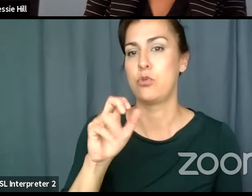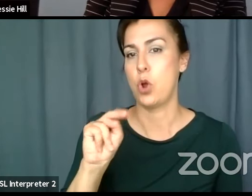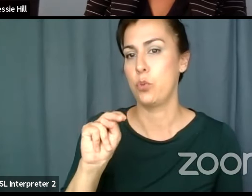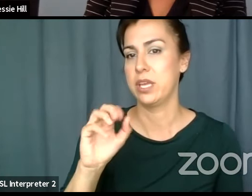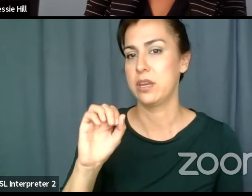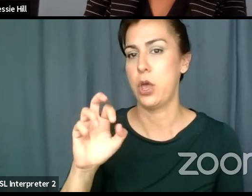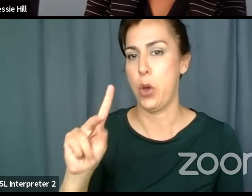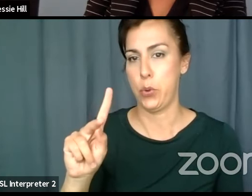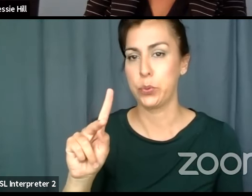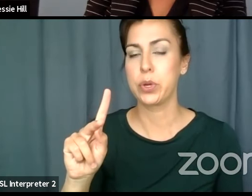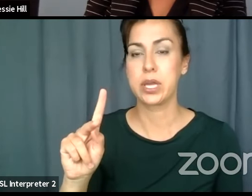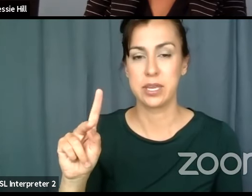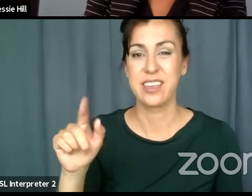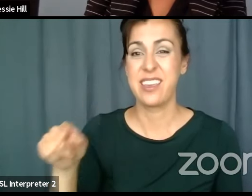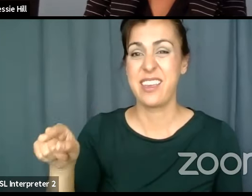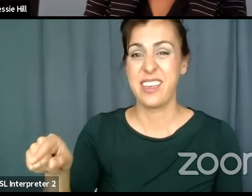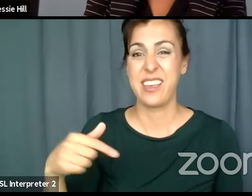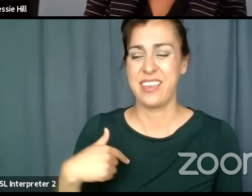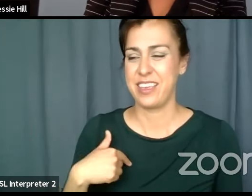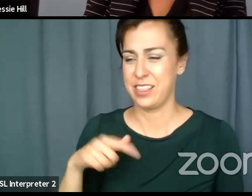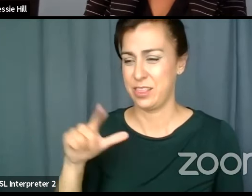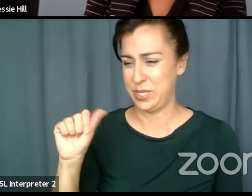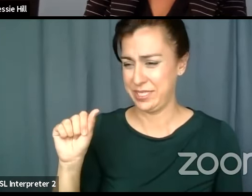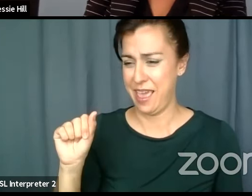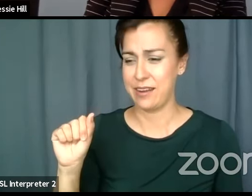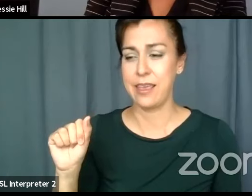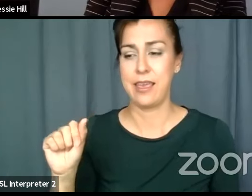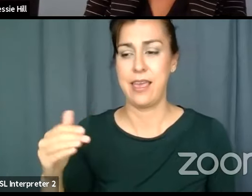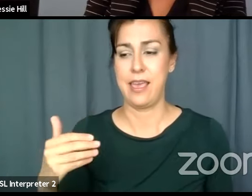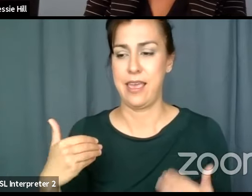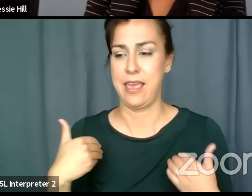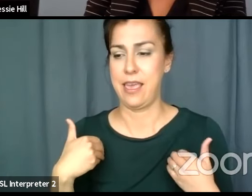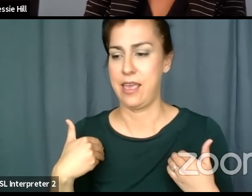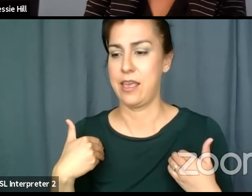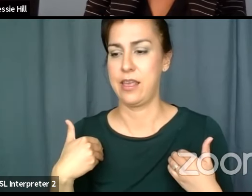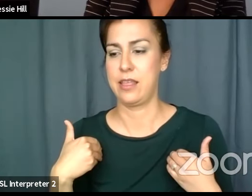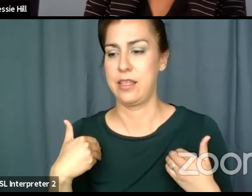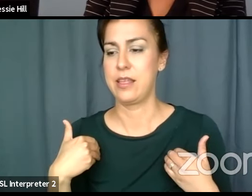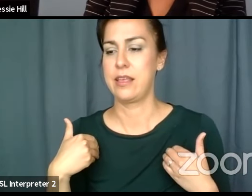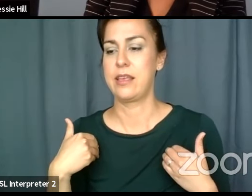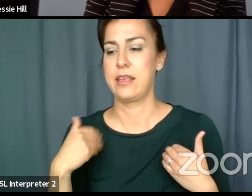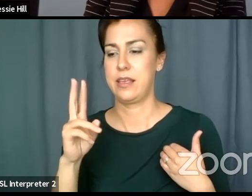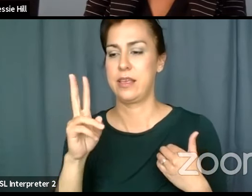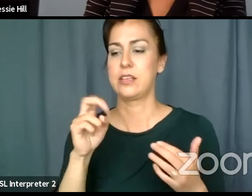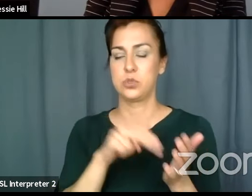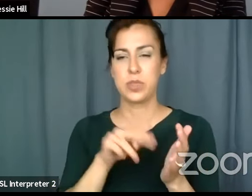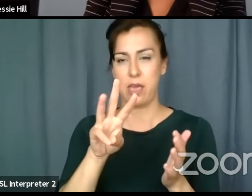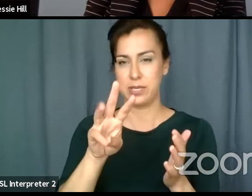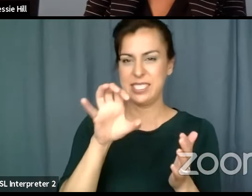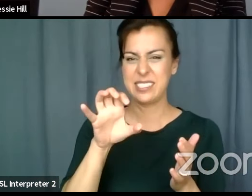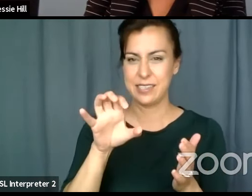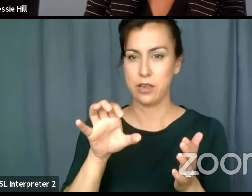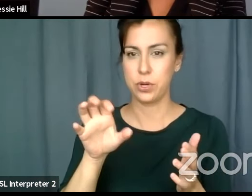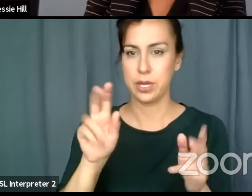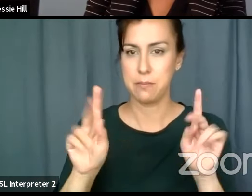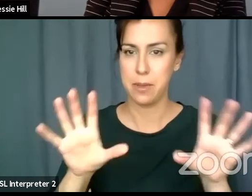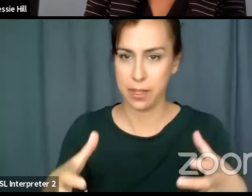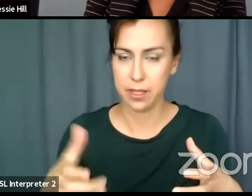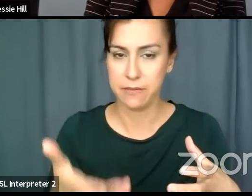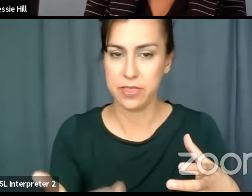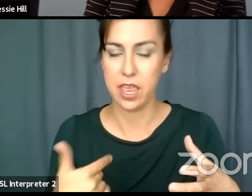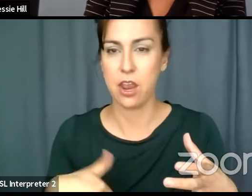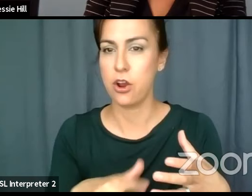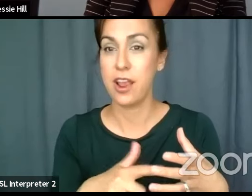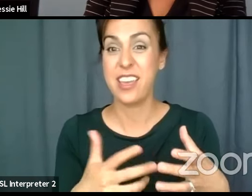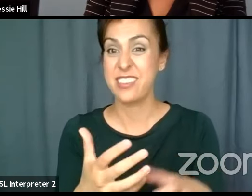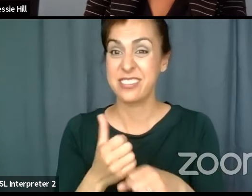of 16,000, but they've got Humvees and a mine-resistant ambush protected vehicle. They got that in 2013.